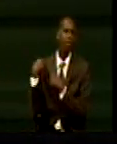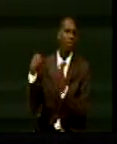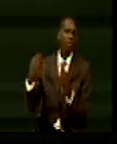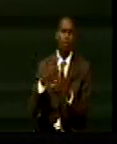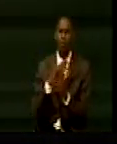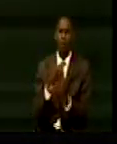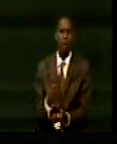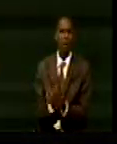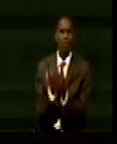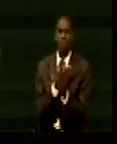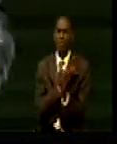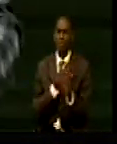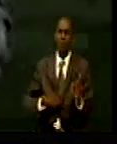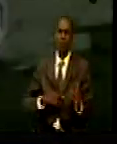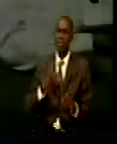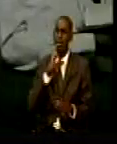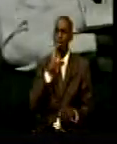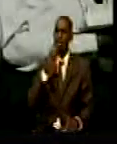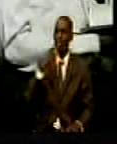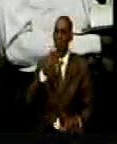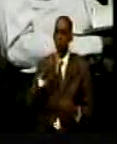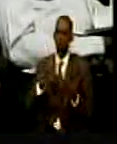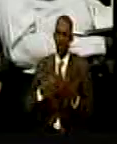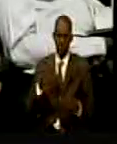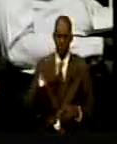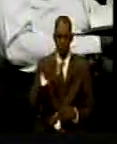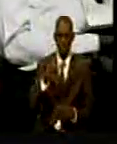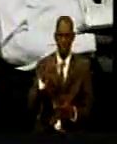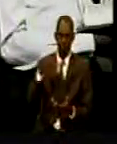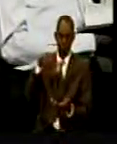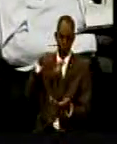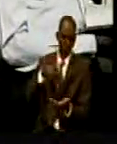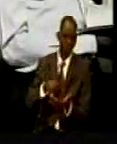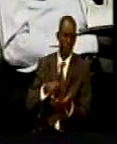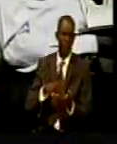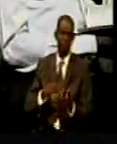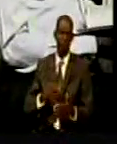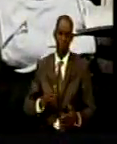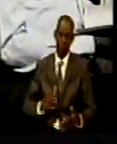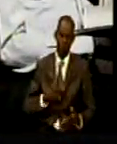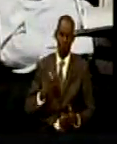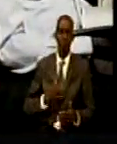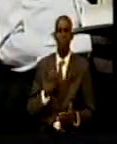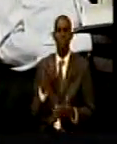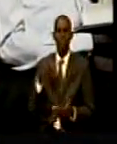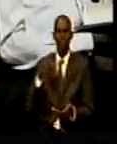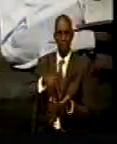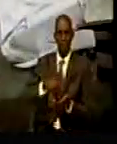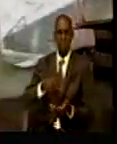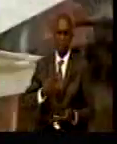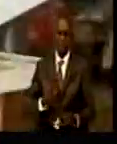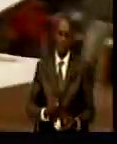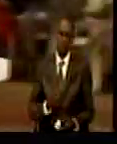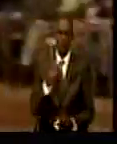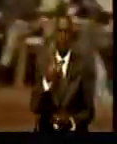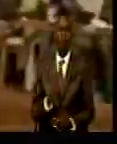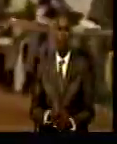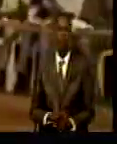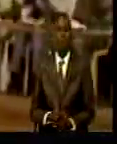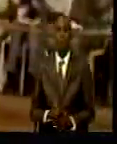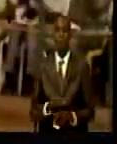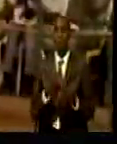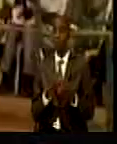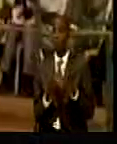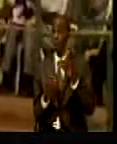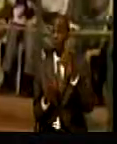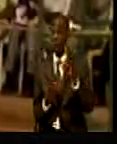Lord is saying to us, stand upright. He tells us, number one, physically,